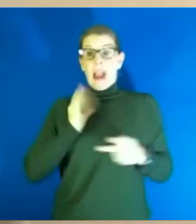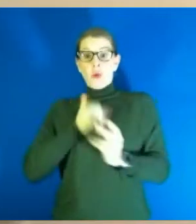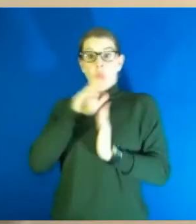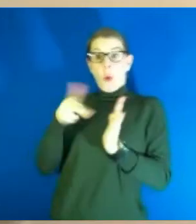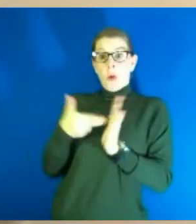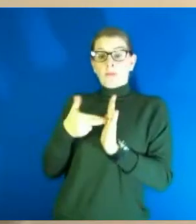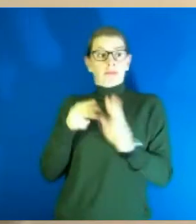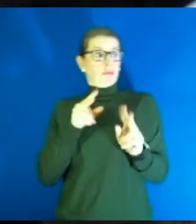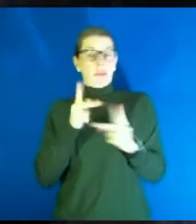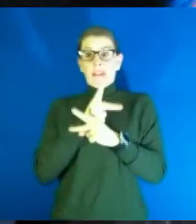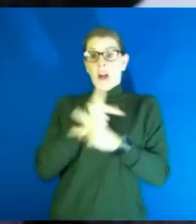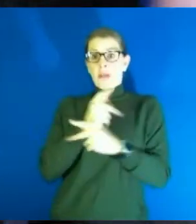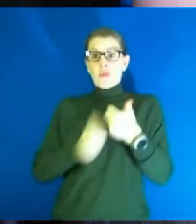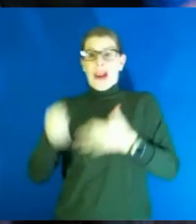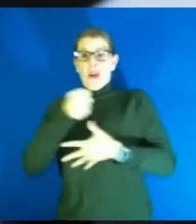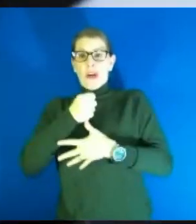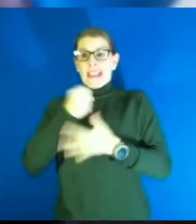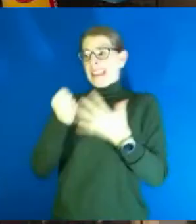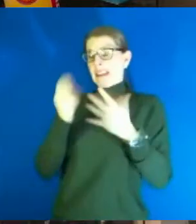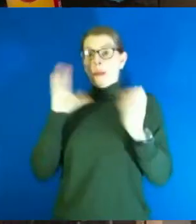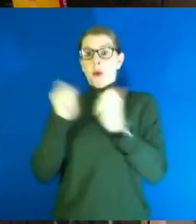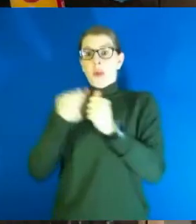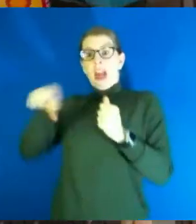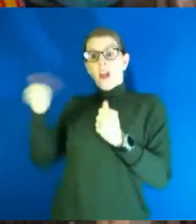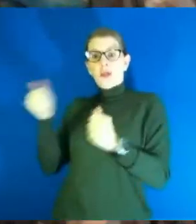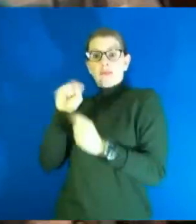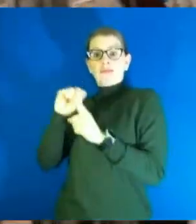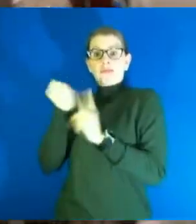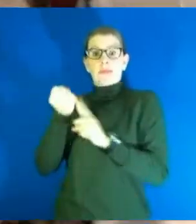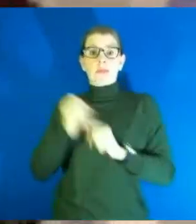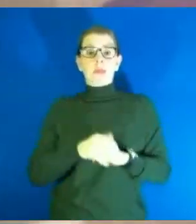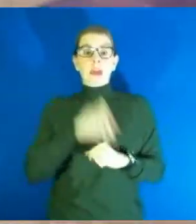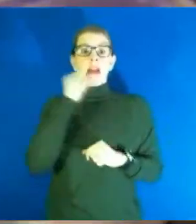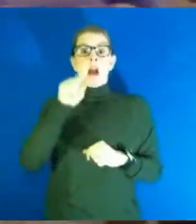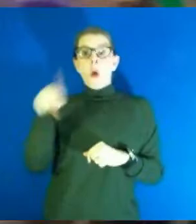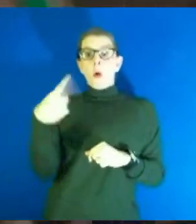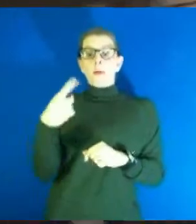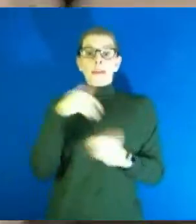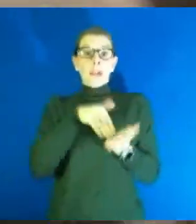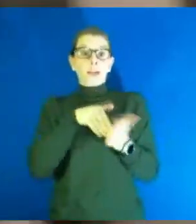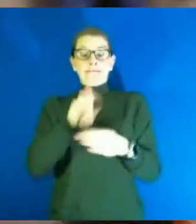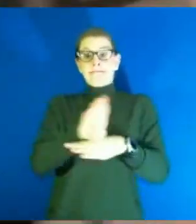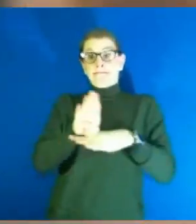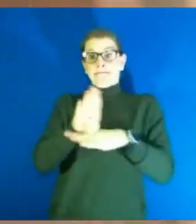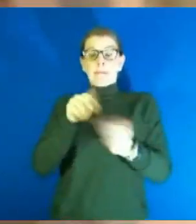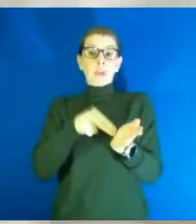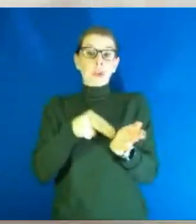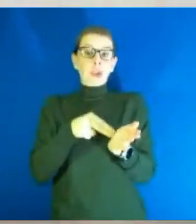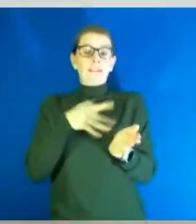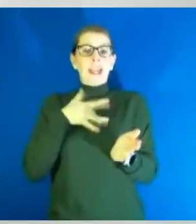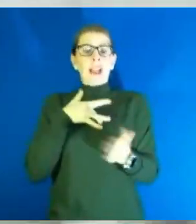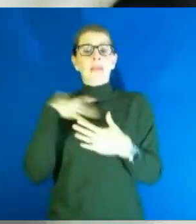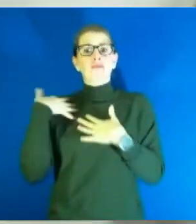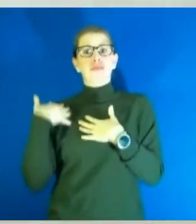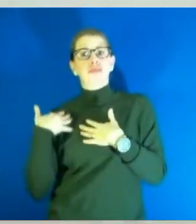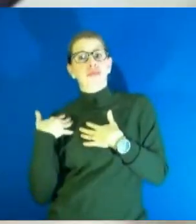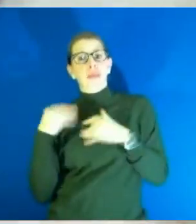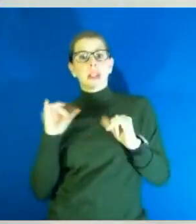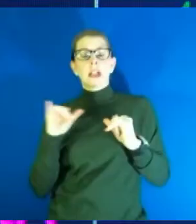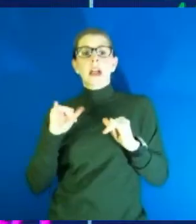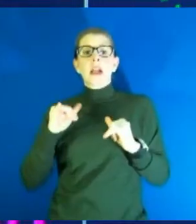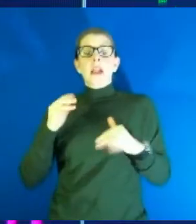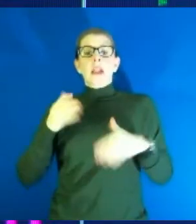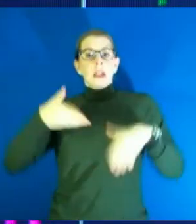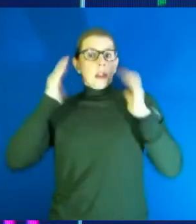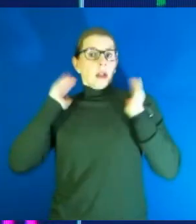what is priority over another. It's not just the doctors being kept busy. Nurses are feeling the strain, and they're overworked too.